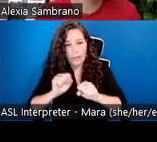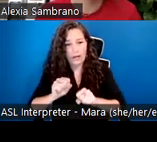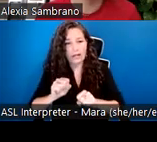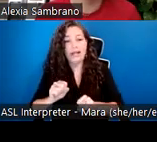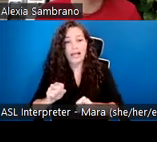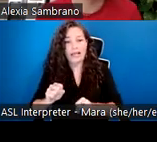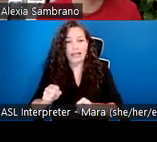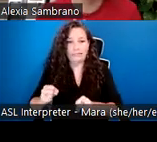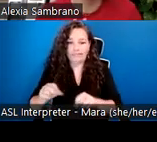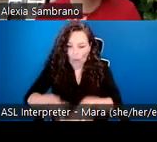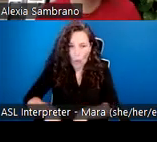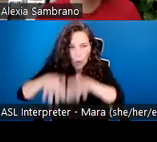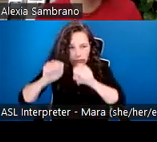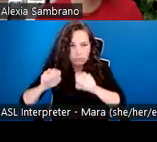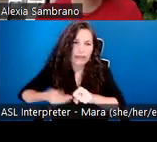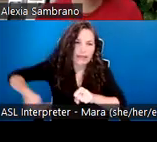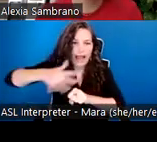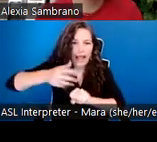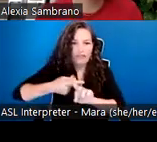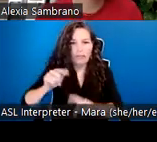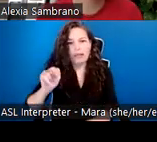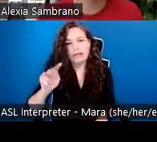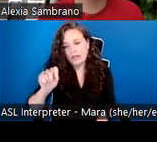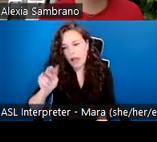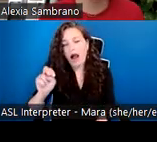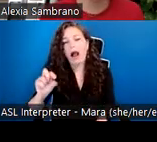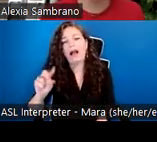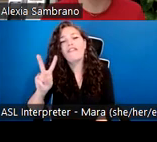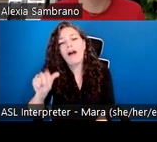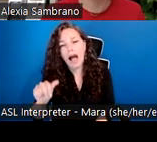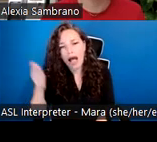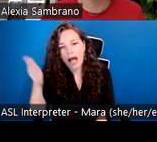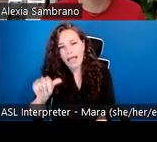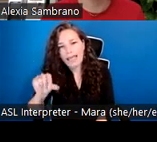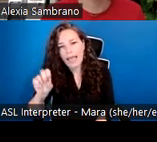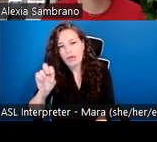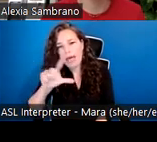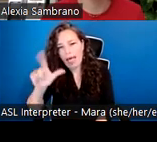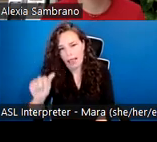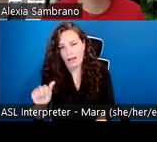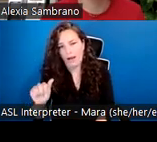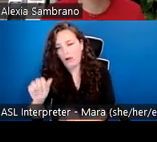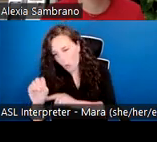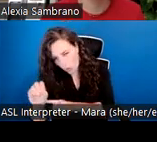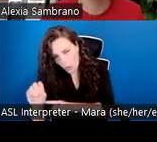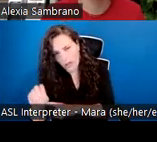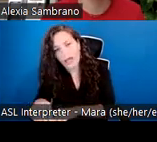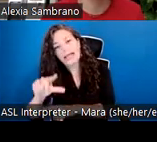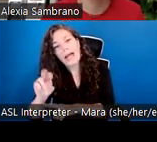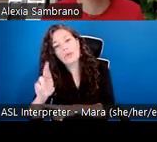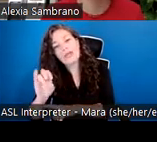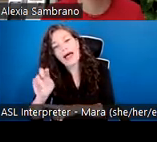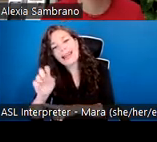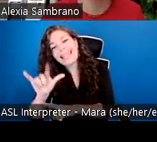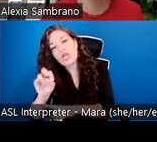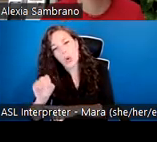land of the Tongva Gabrielino people. It's important to call attention to the history of settler colonialism and the ongoing struggles for